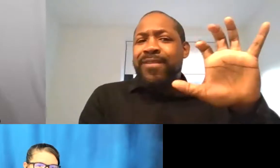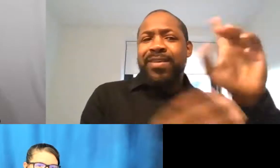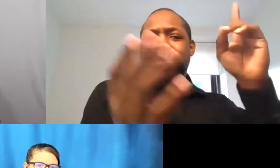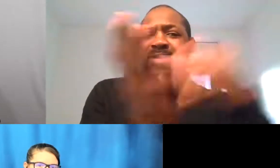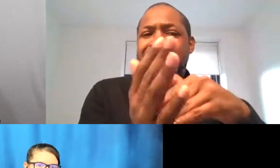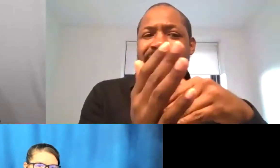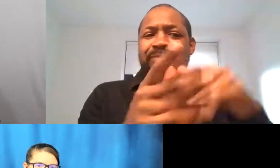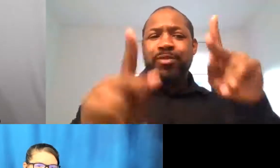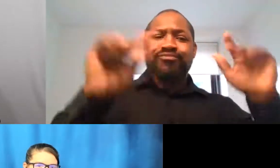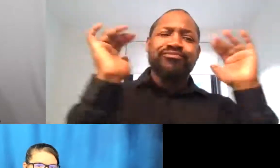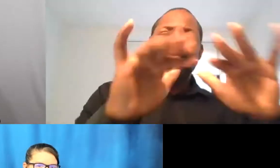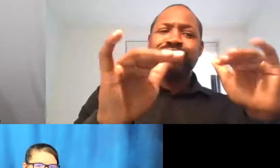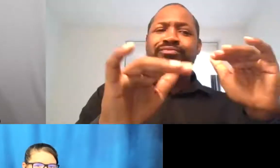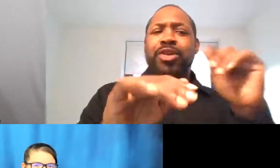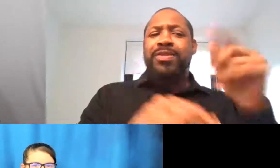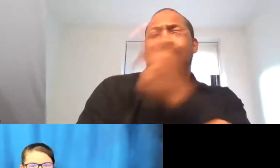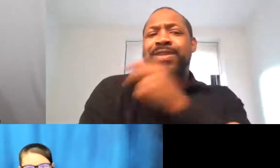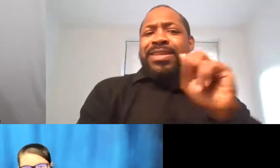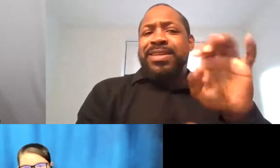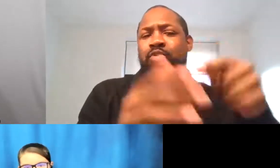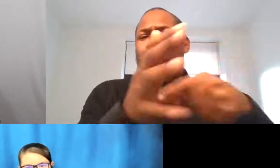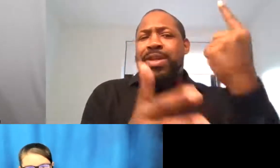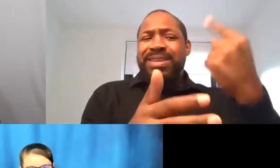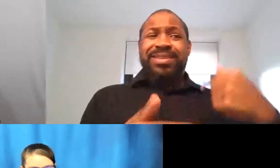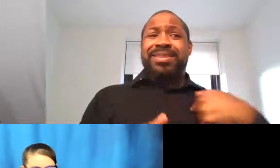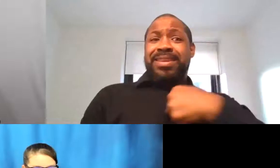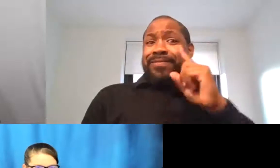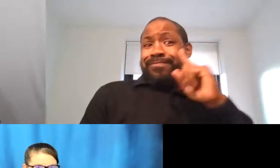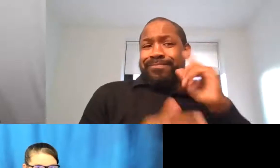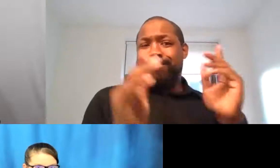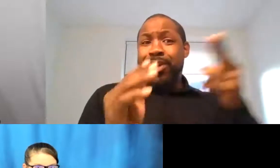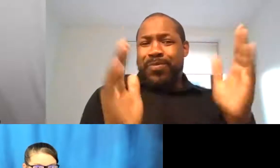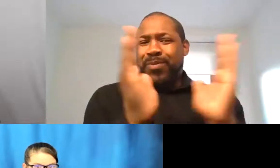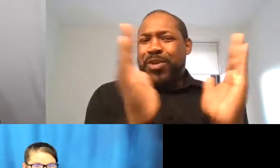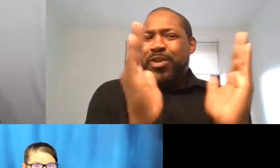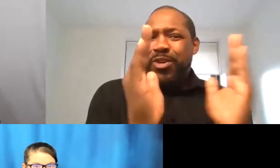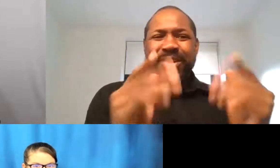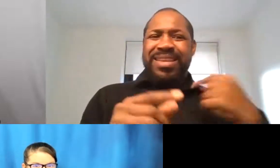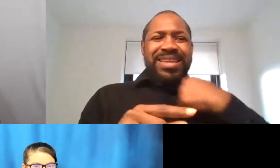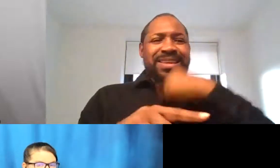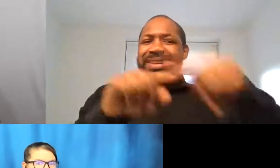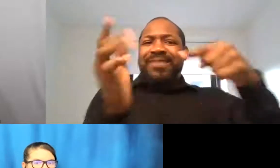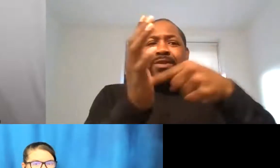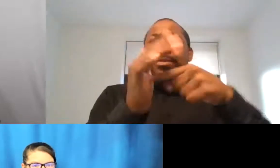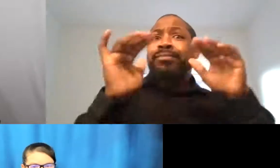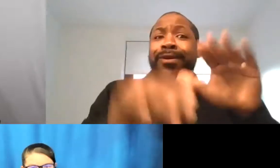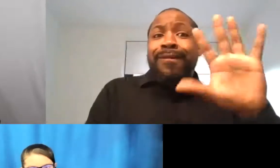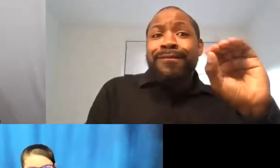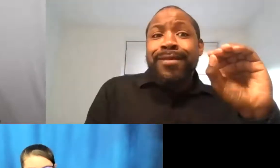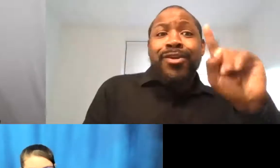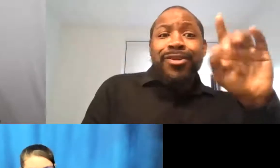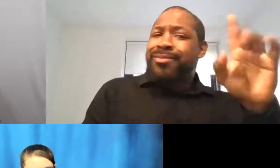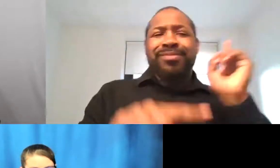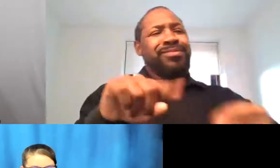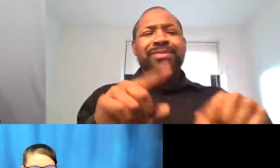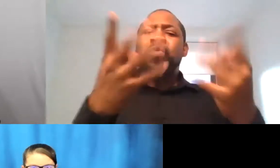they want to know, if there's like 500 to 1,000 people coming for a vaccine, they would prefer to do that at once. But of course, the deaf and